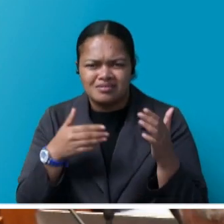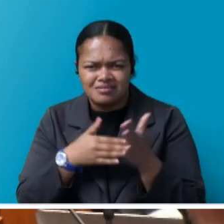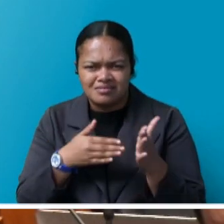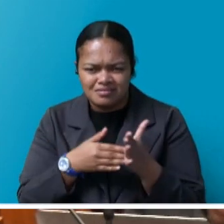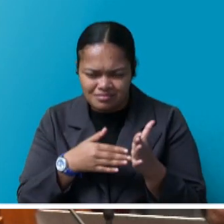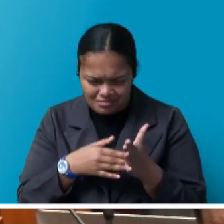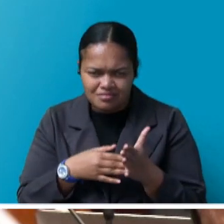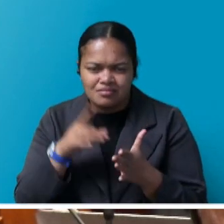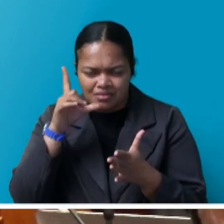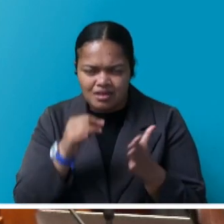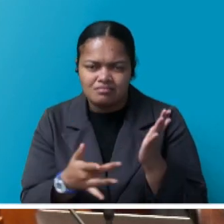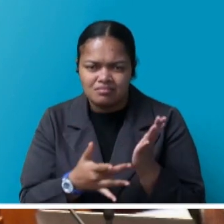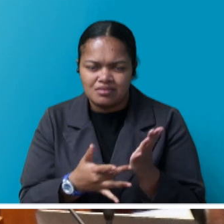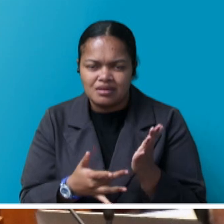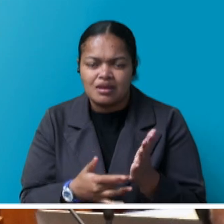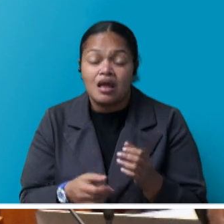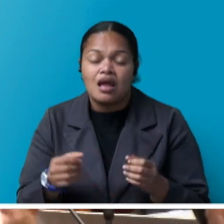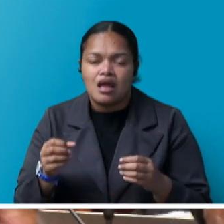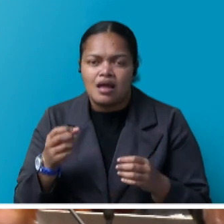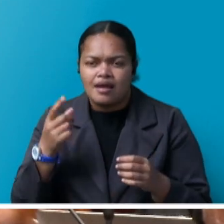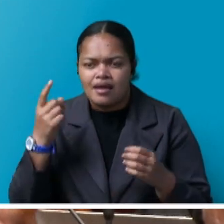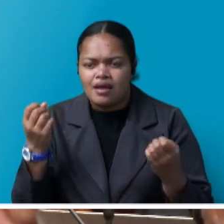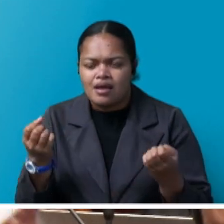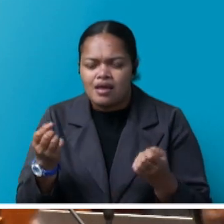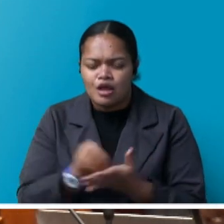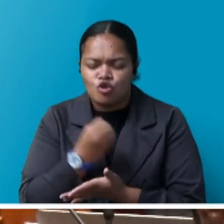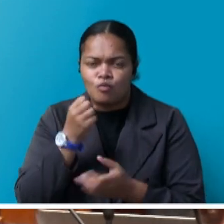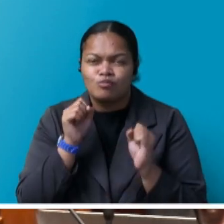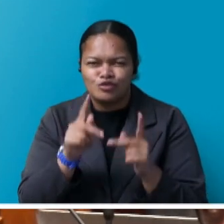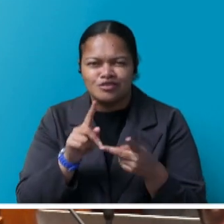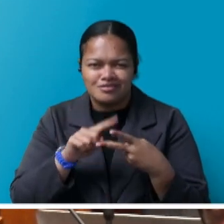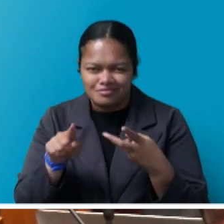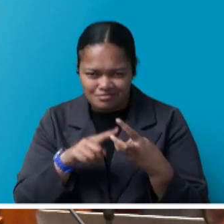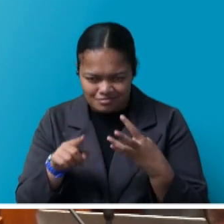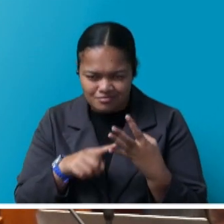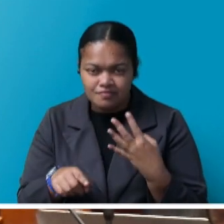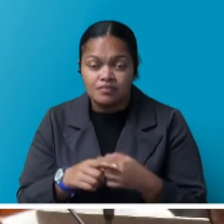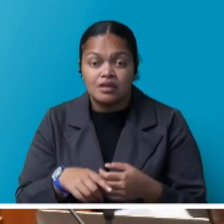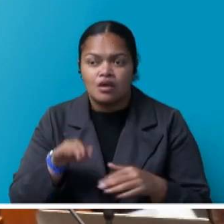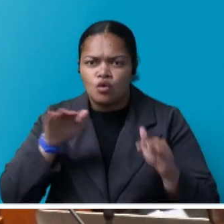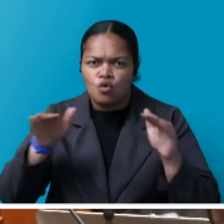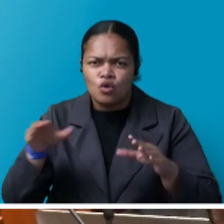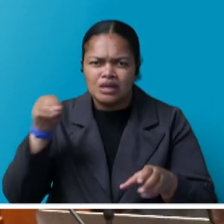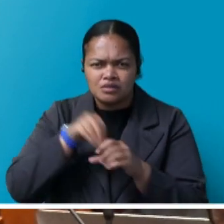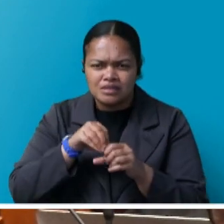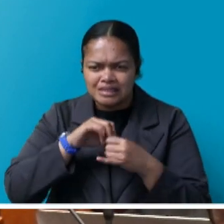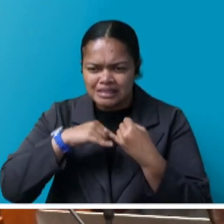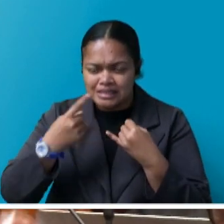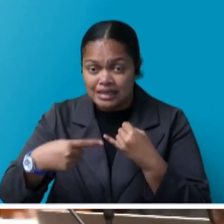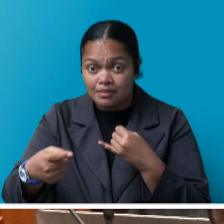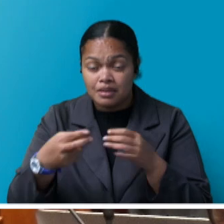and enhance economic opportunities, to name a few. Mr. Speaker, sir, the President's call for inclusivity, sustainability, and